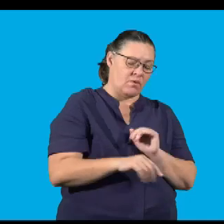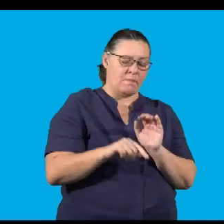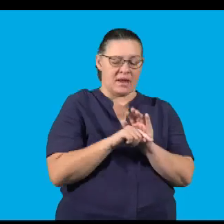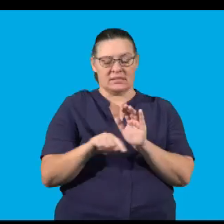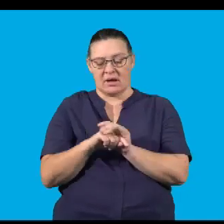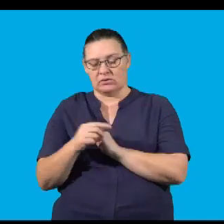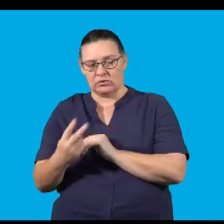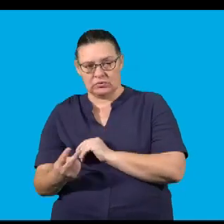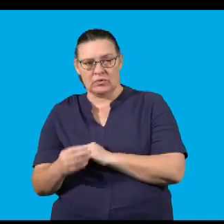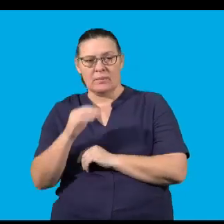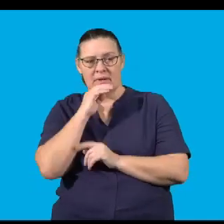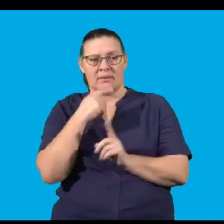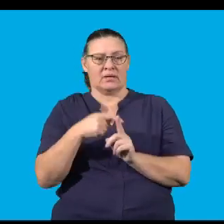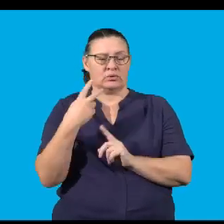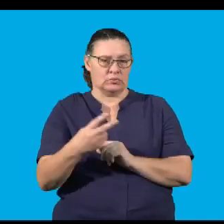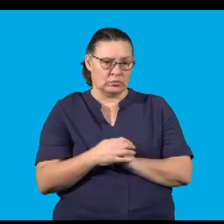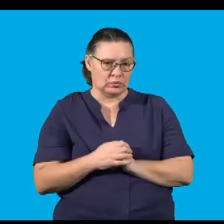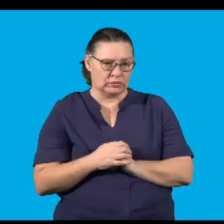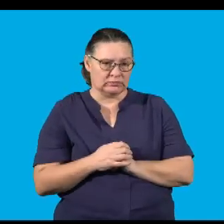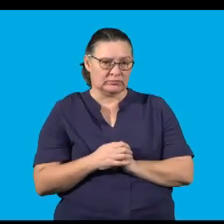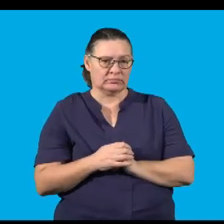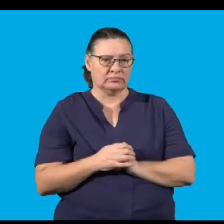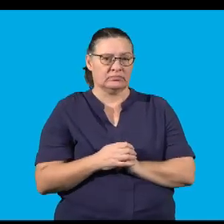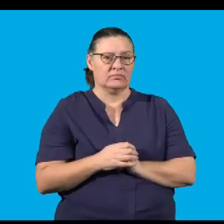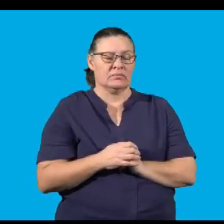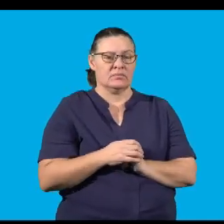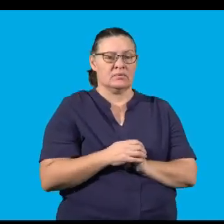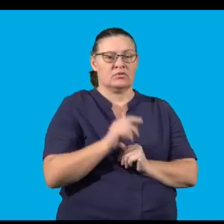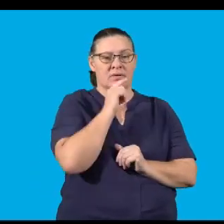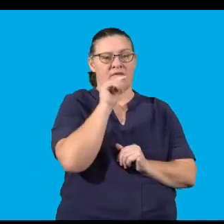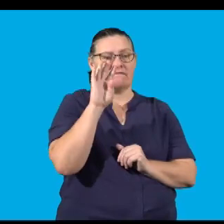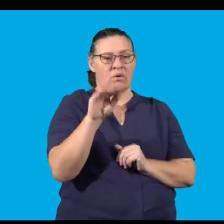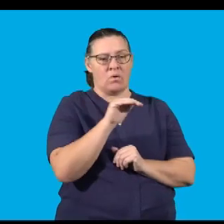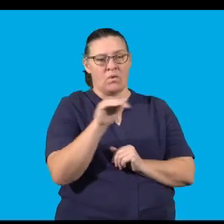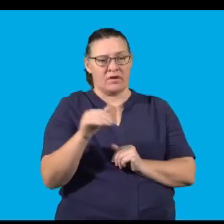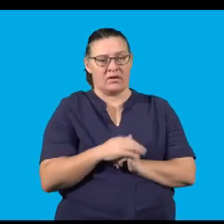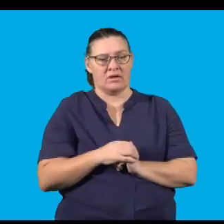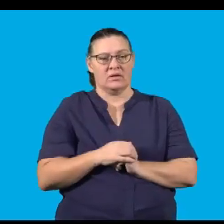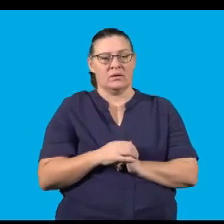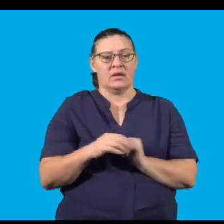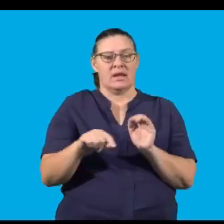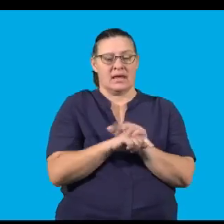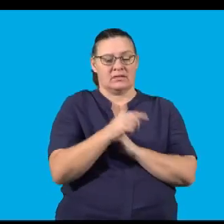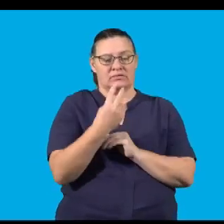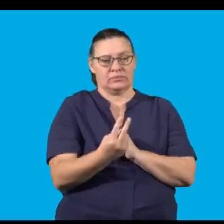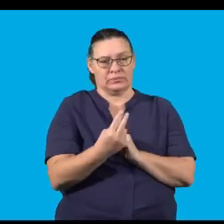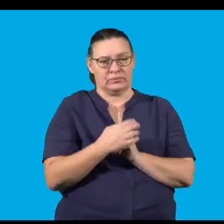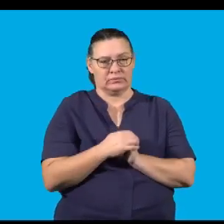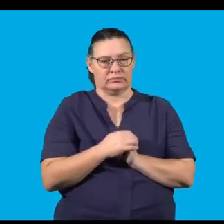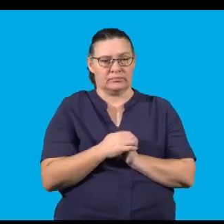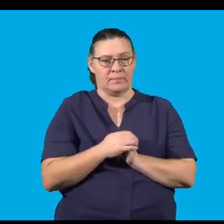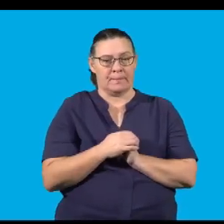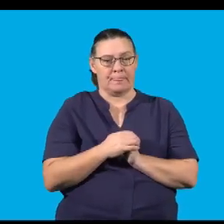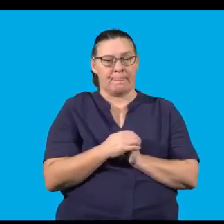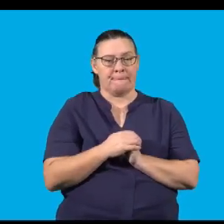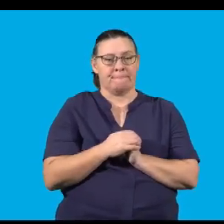minus 2 would become plus 2. So I end up with 1 plus 3 is going to give me 4 over negative 2.